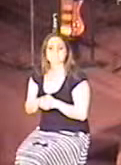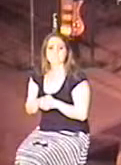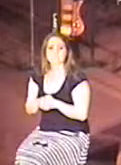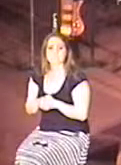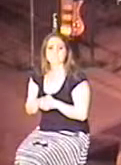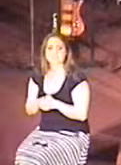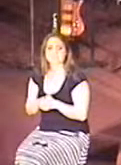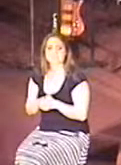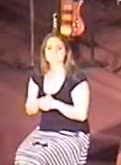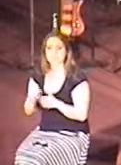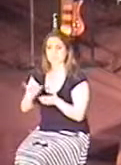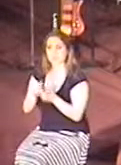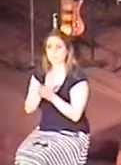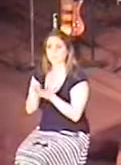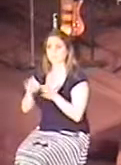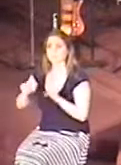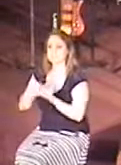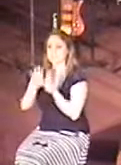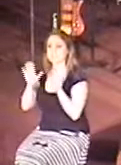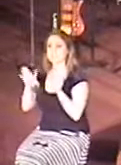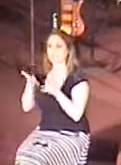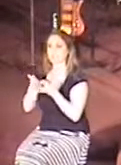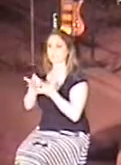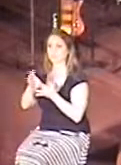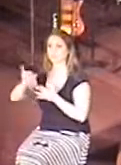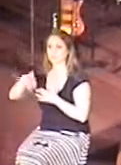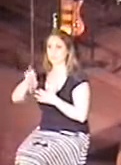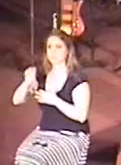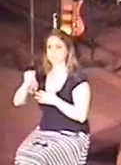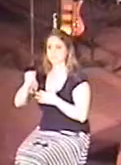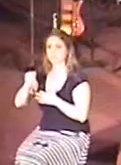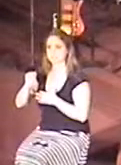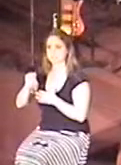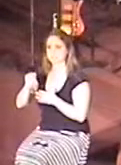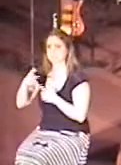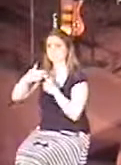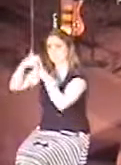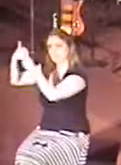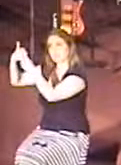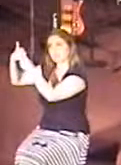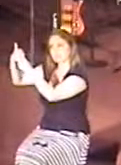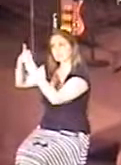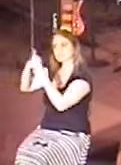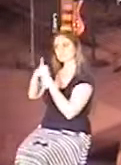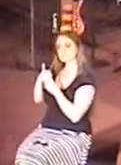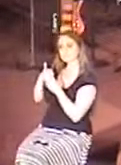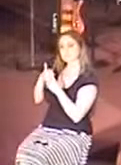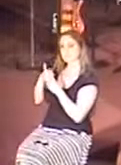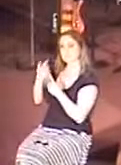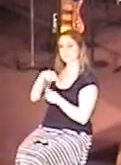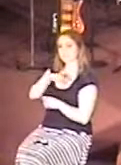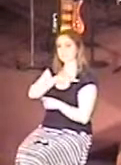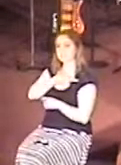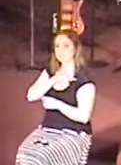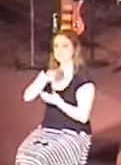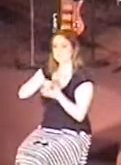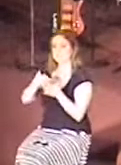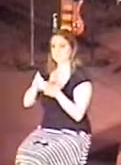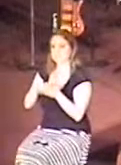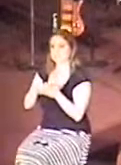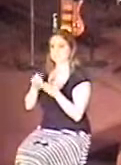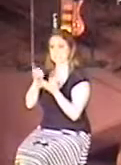I think the Bible is very clear this morning through James. Draw near to God, or draw near to you. That means salvation too. Matter of fact,